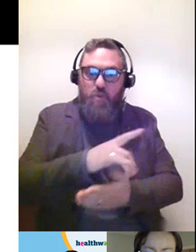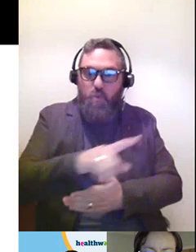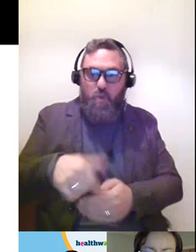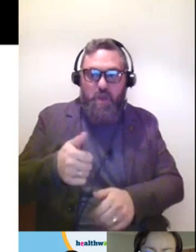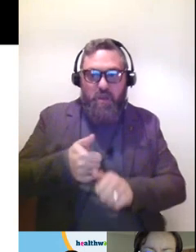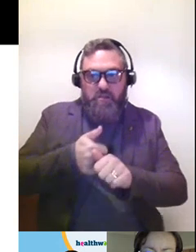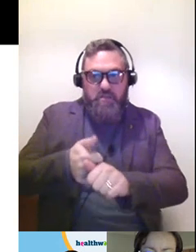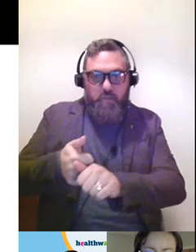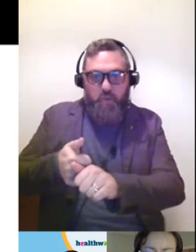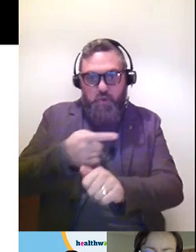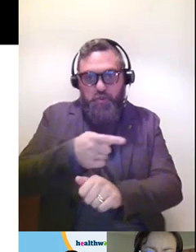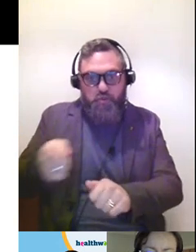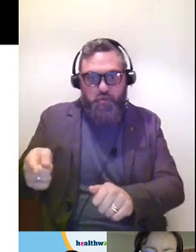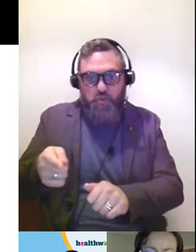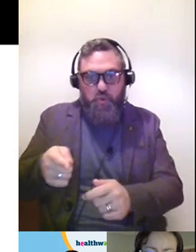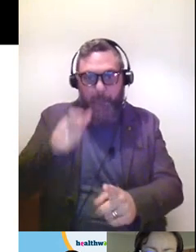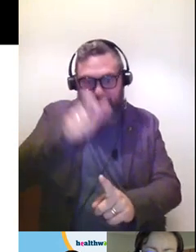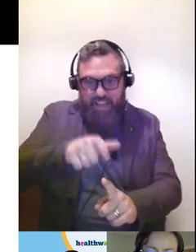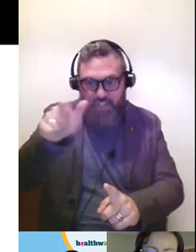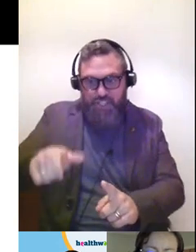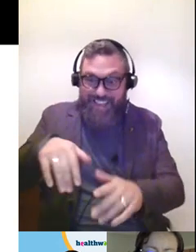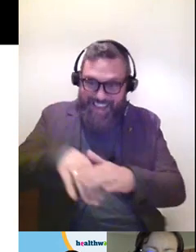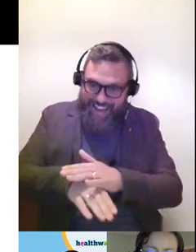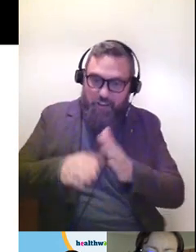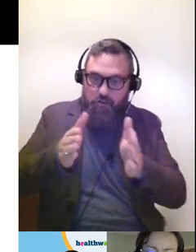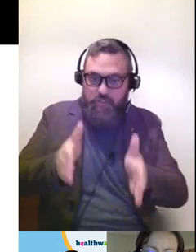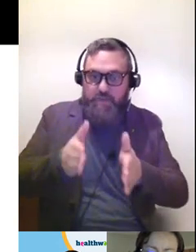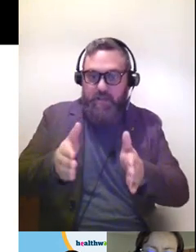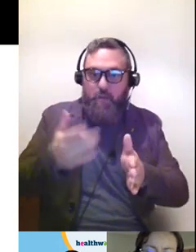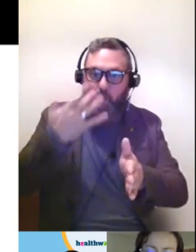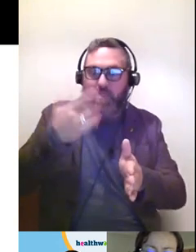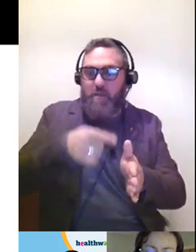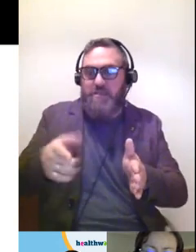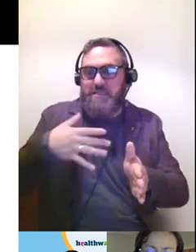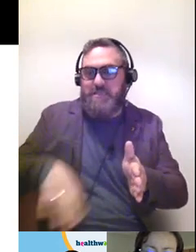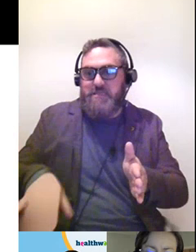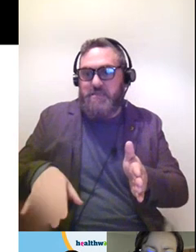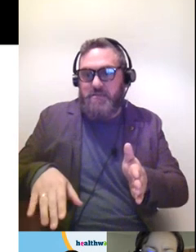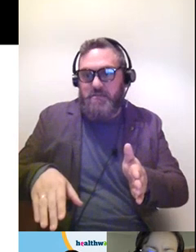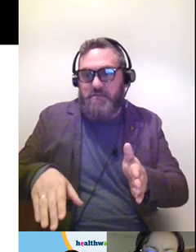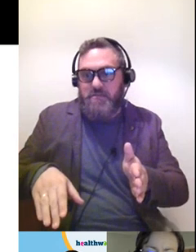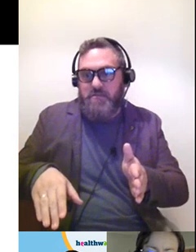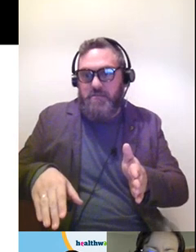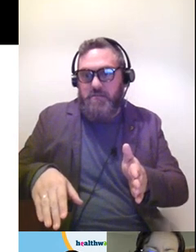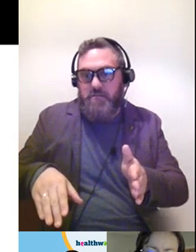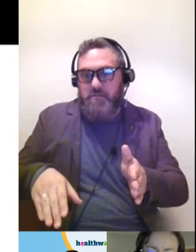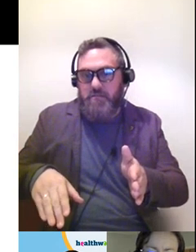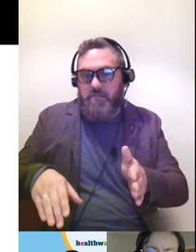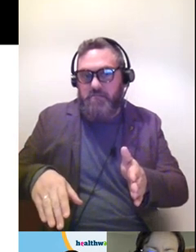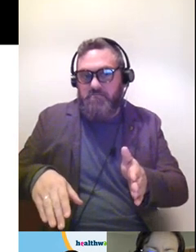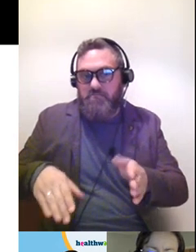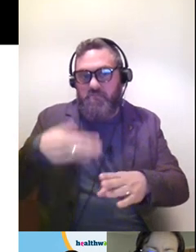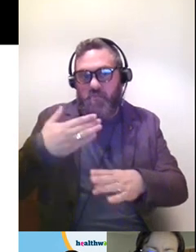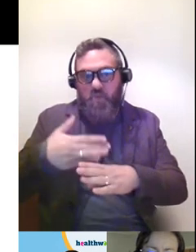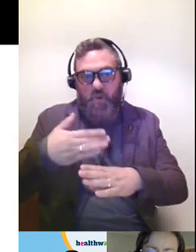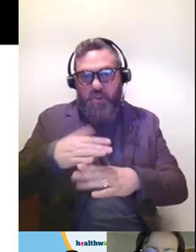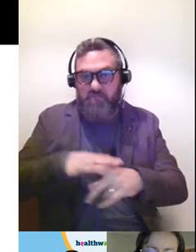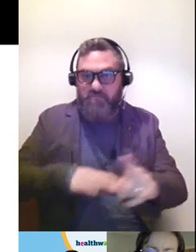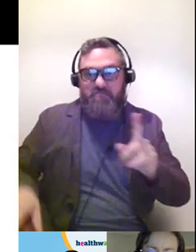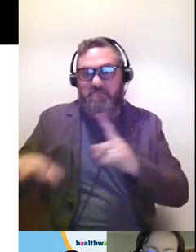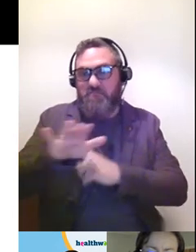support to patients in hospital when they need that support in hospital. And then we're working across our system